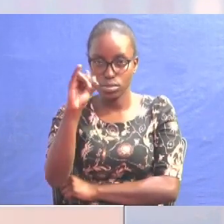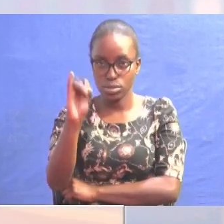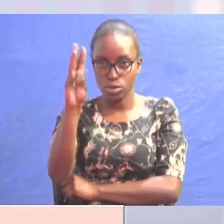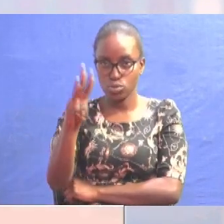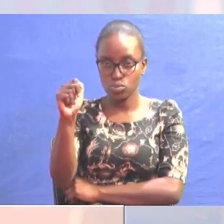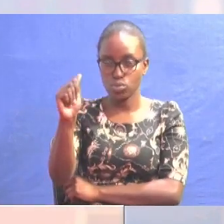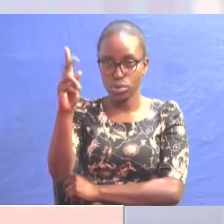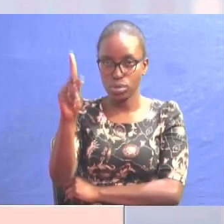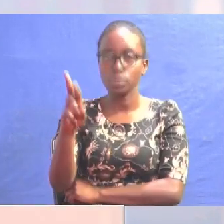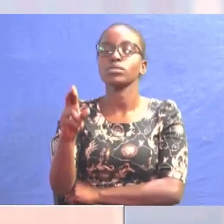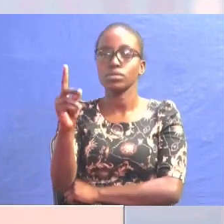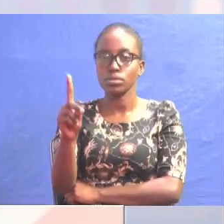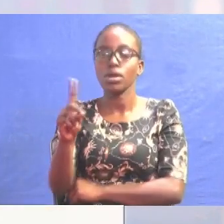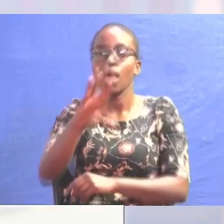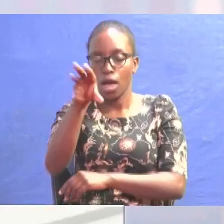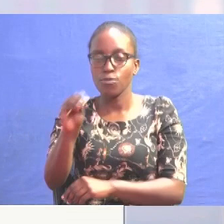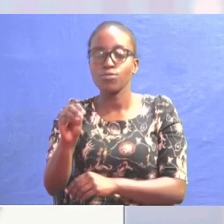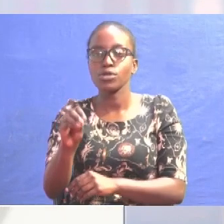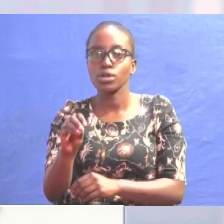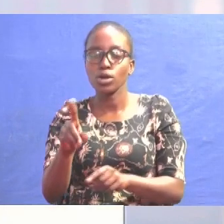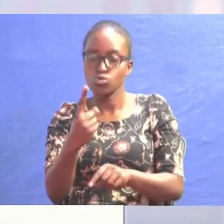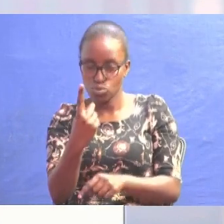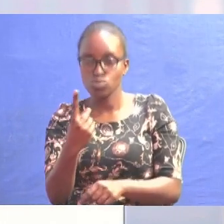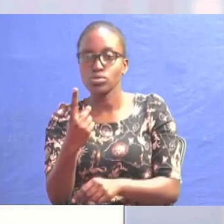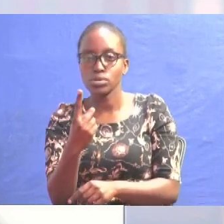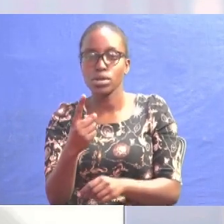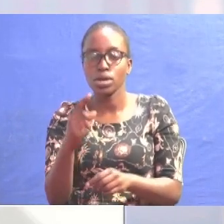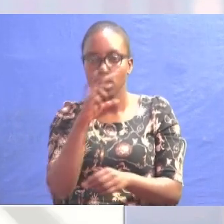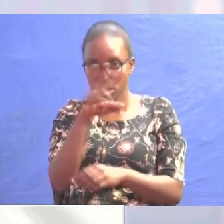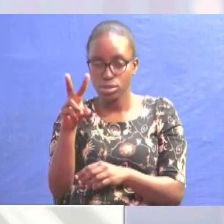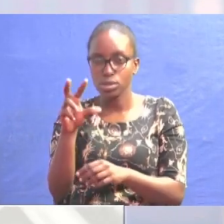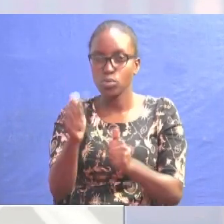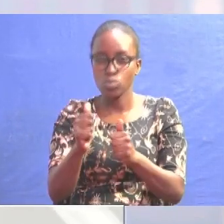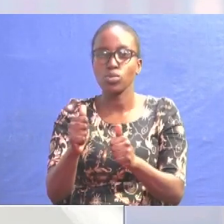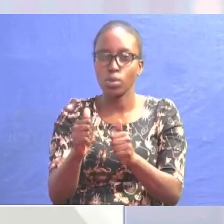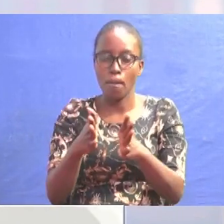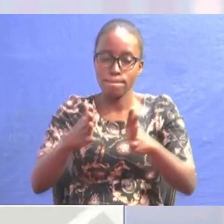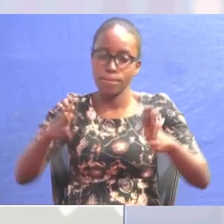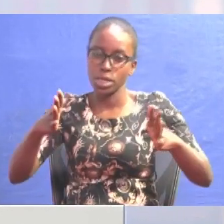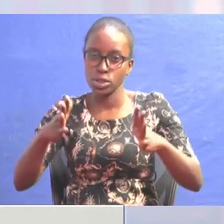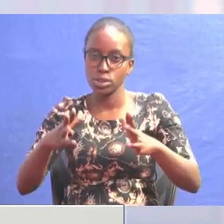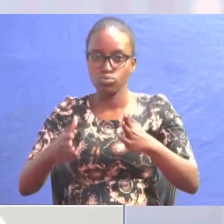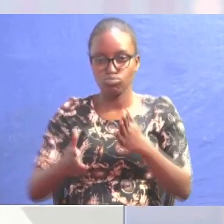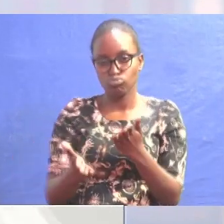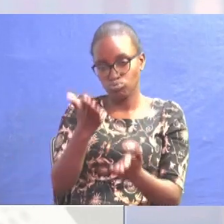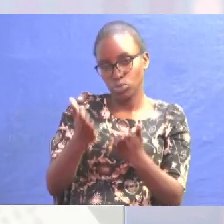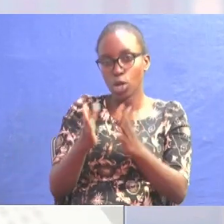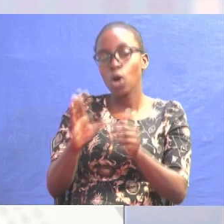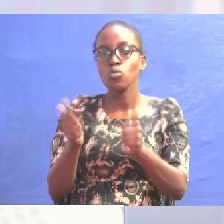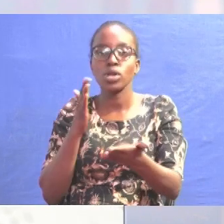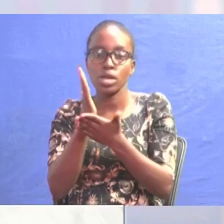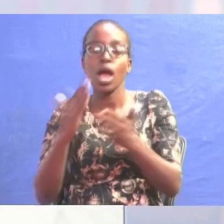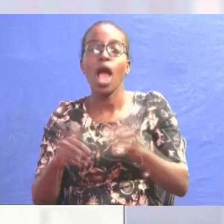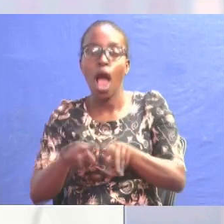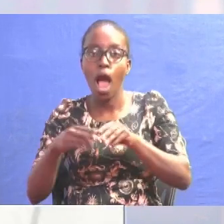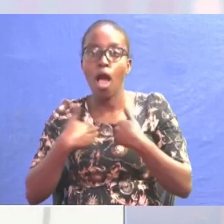continent. And in regard to this, he'll be facing other giants in their equal right, in their pursuit of this, the noble and